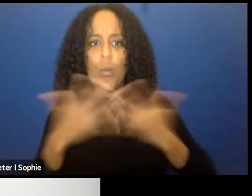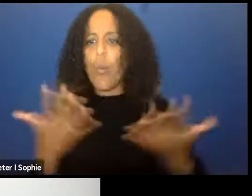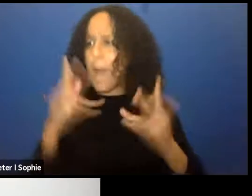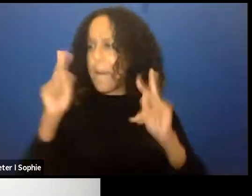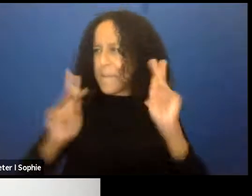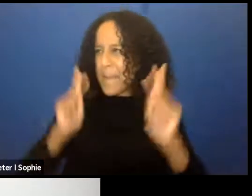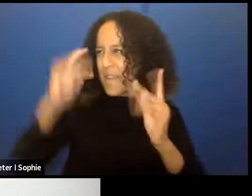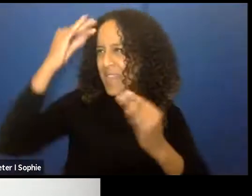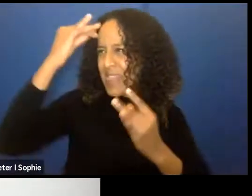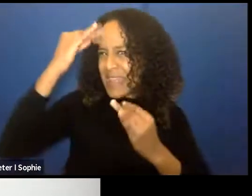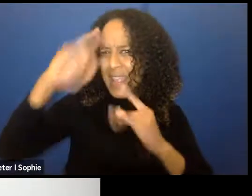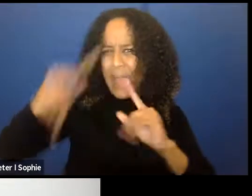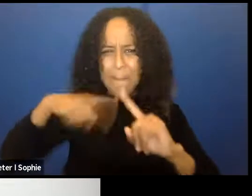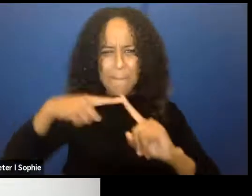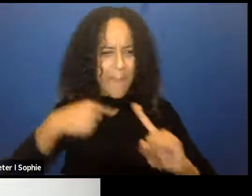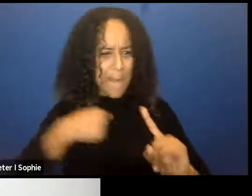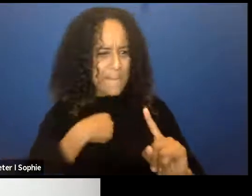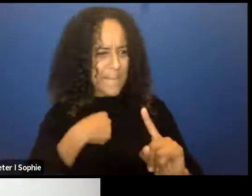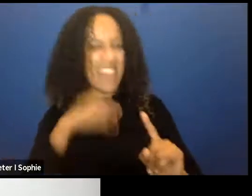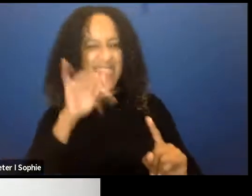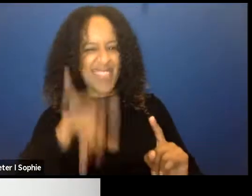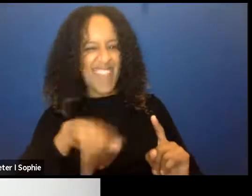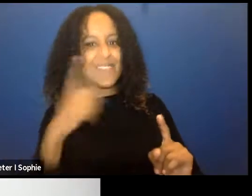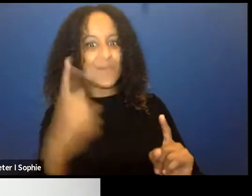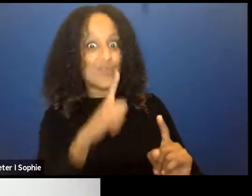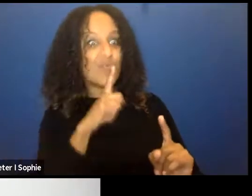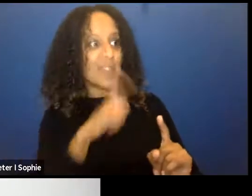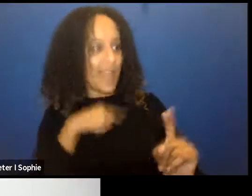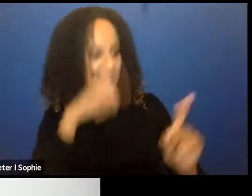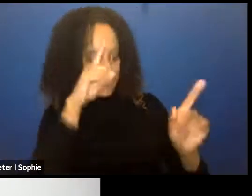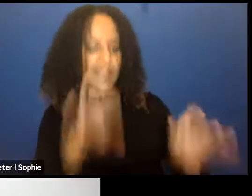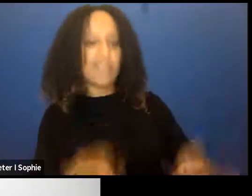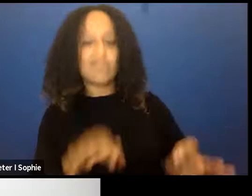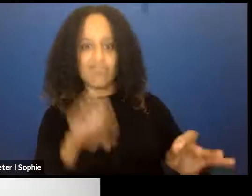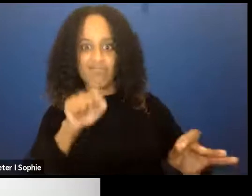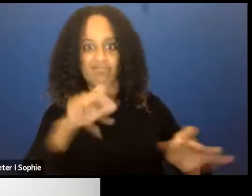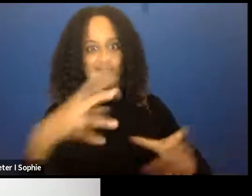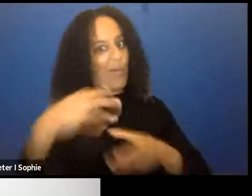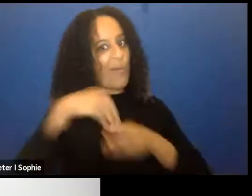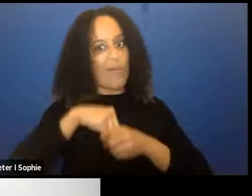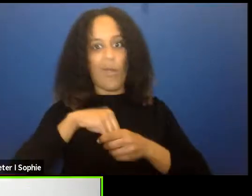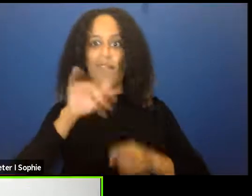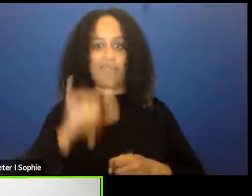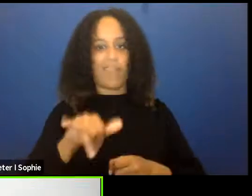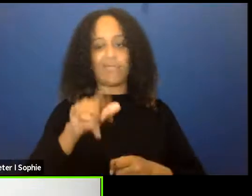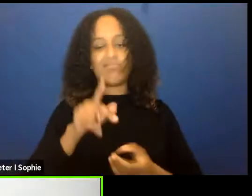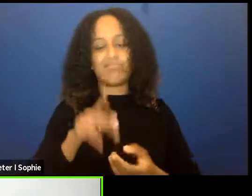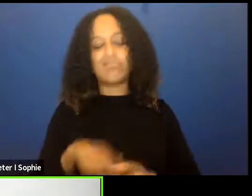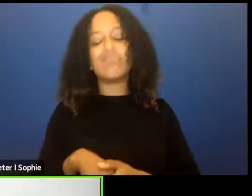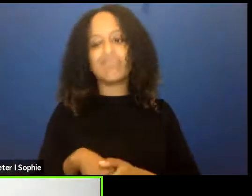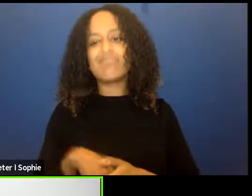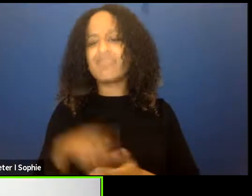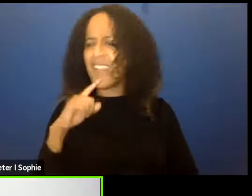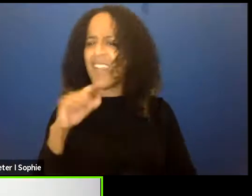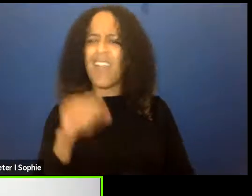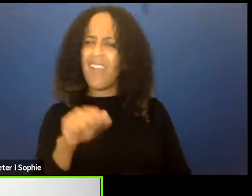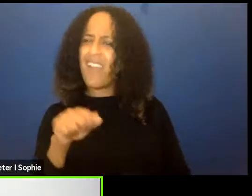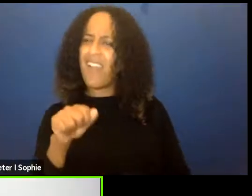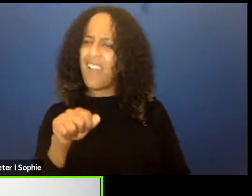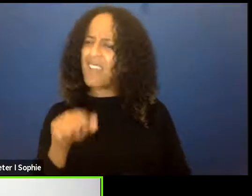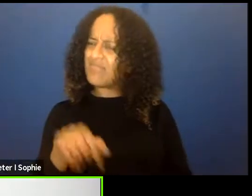are thinking of me, is something that I would definitely say is a part of that. Yeah.